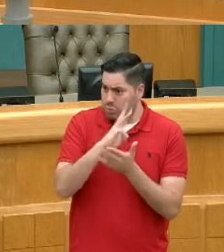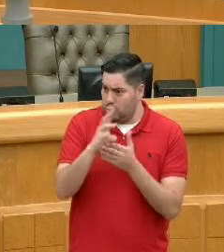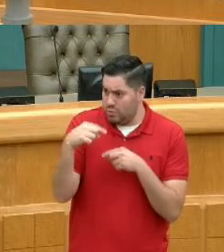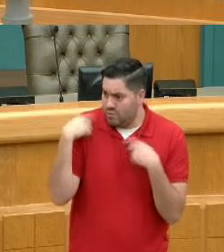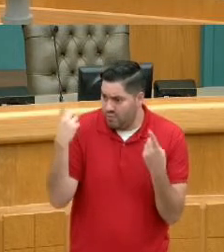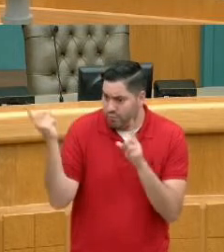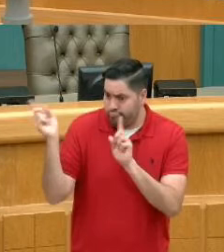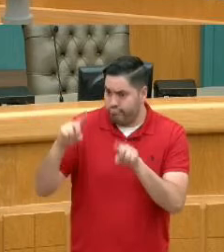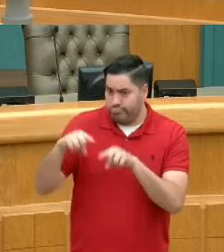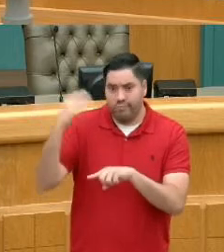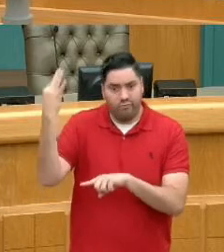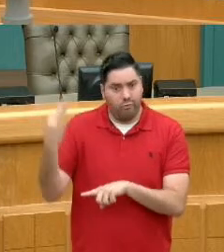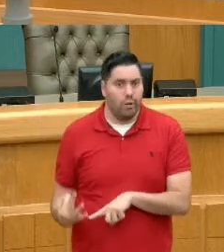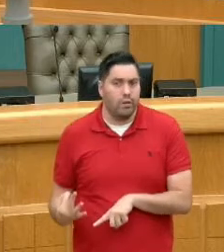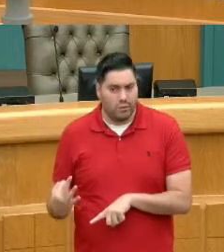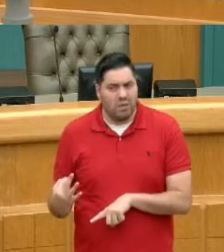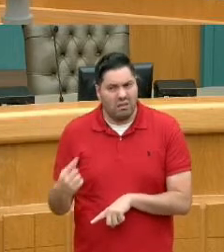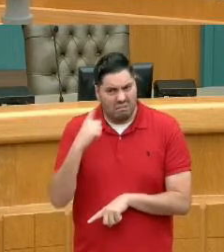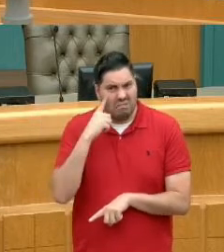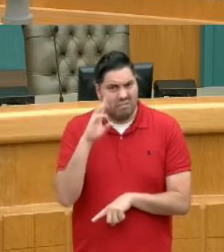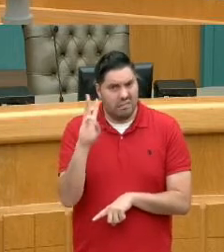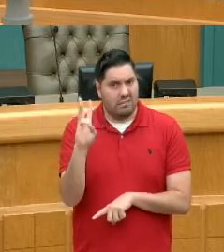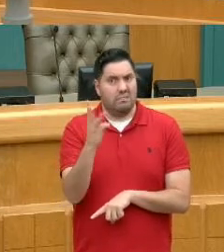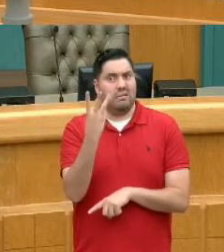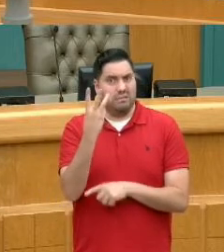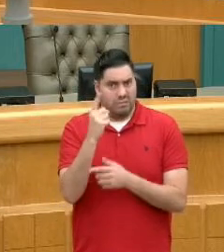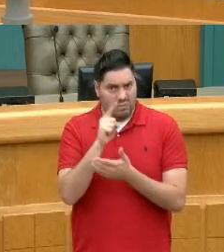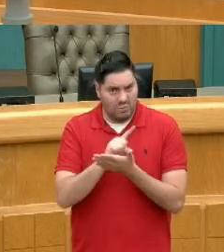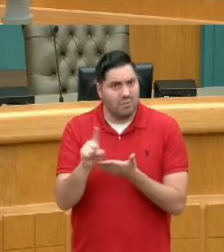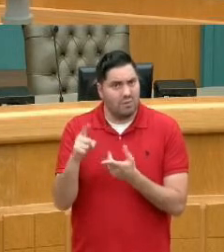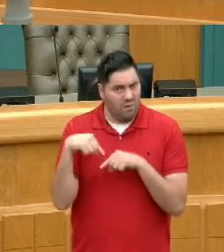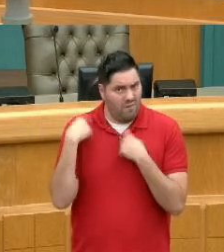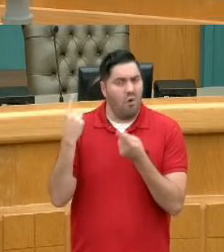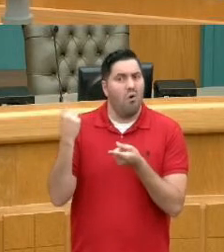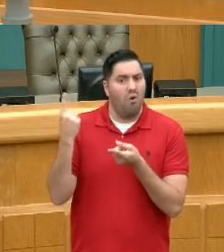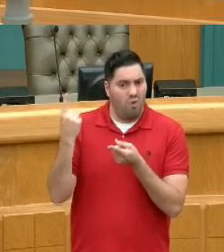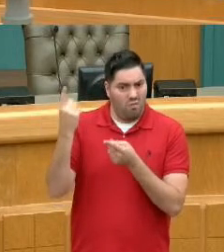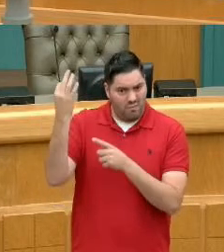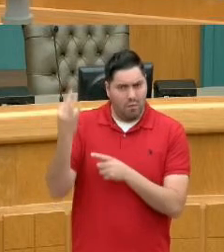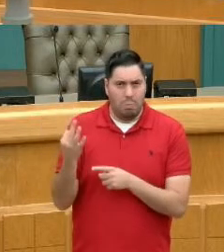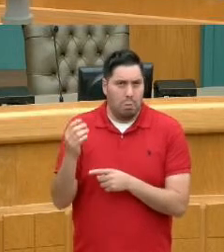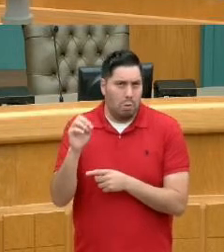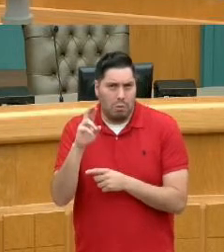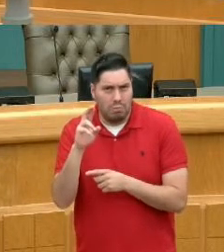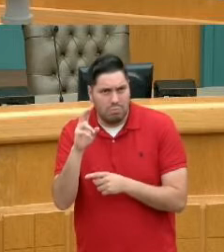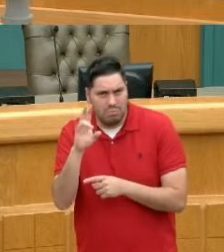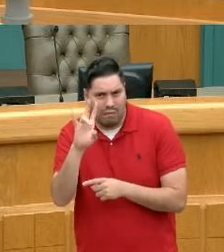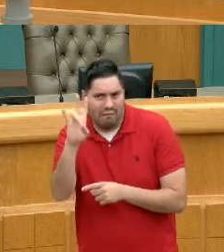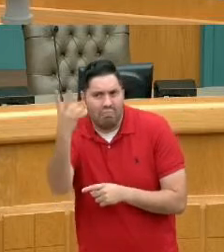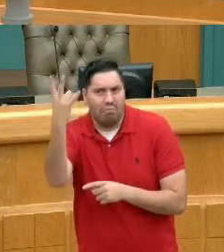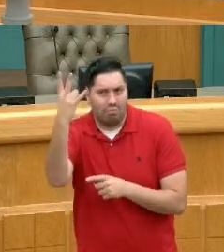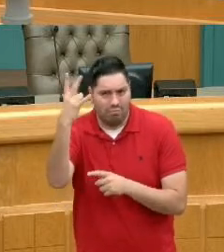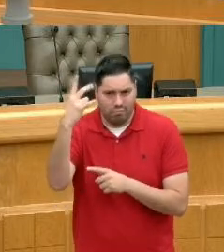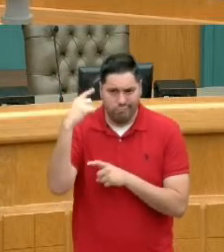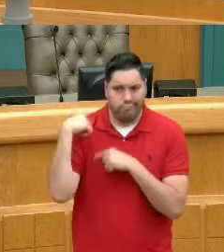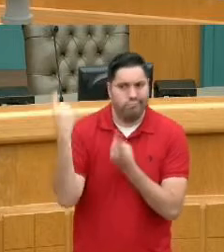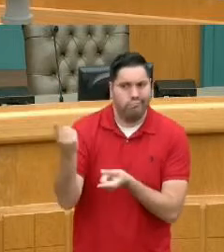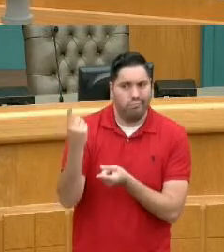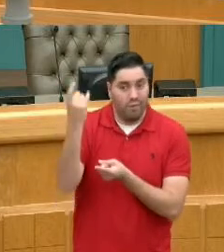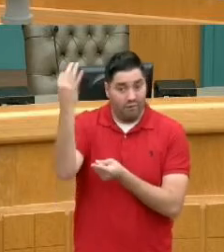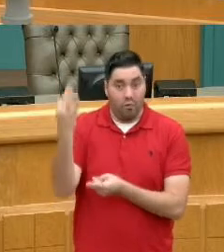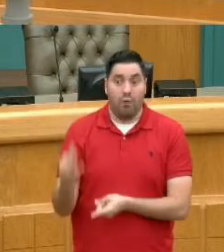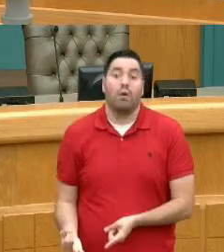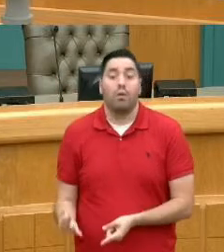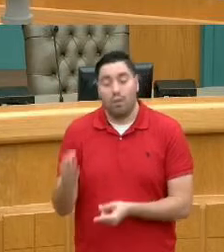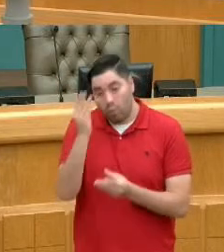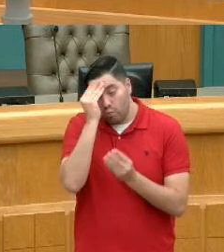7th? It may be their 6th week, so or 7th. We'll confirm it tomorrow. But they continue to